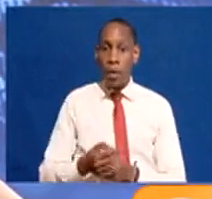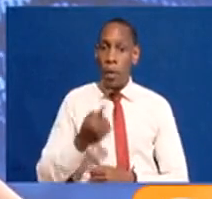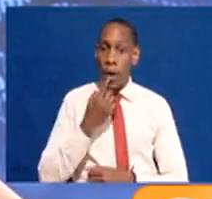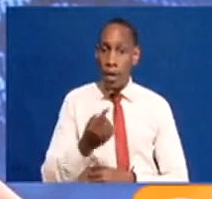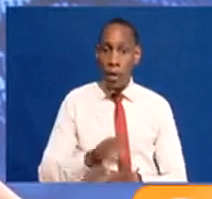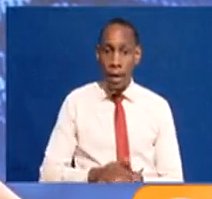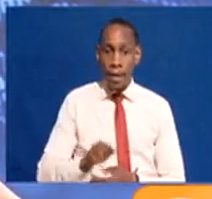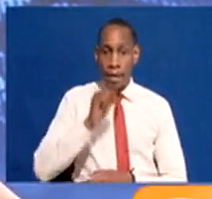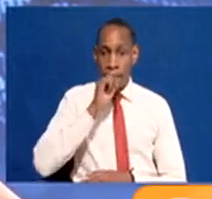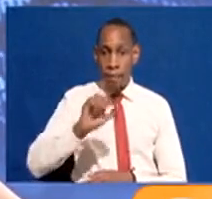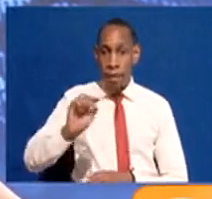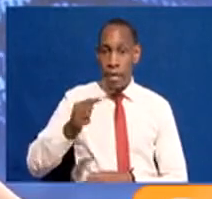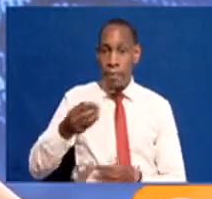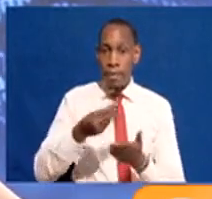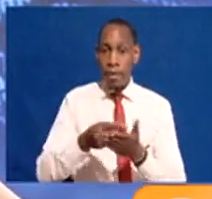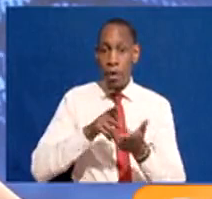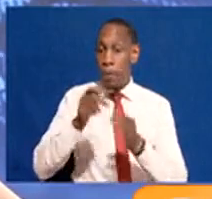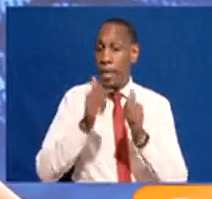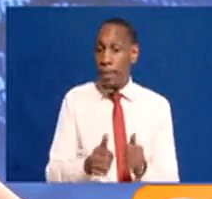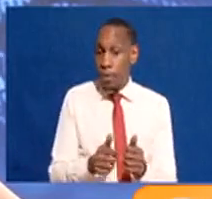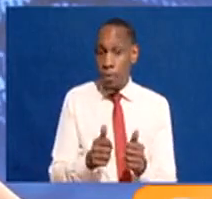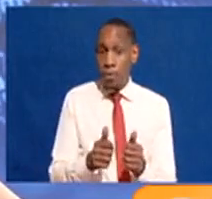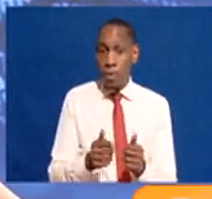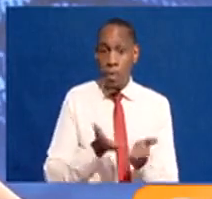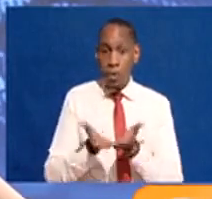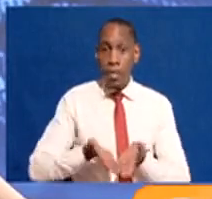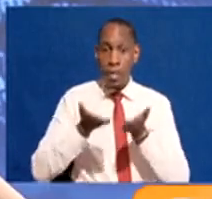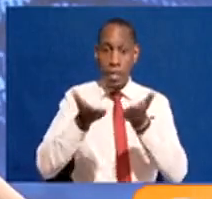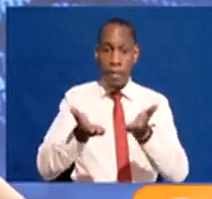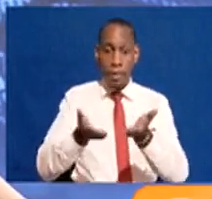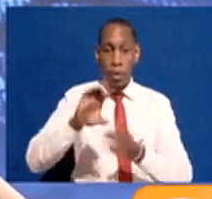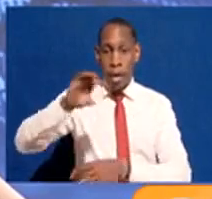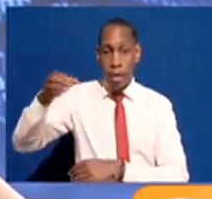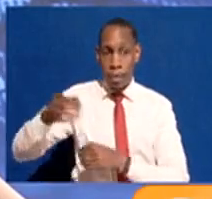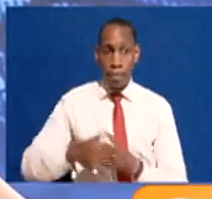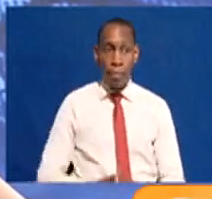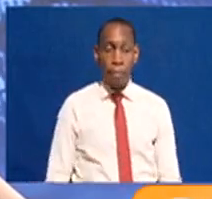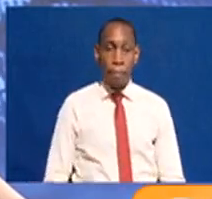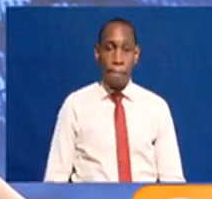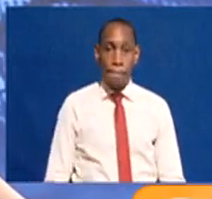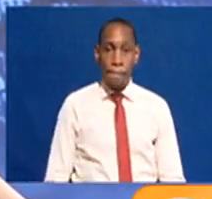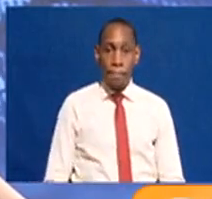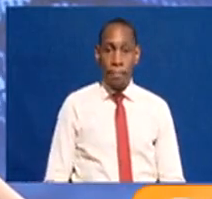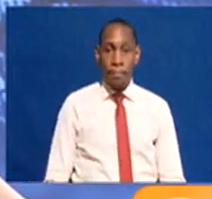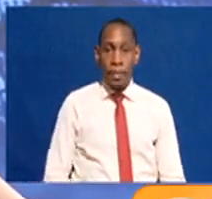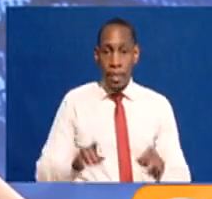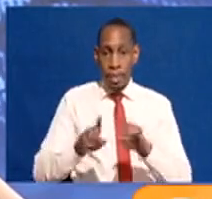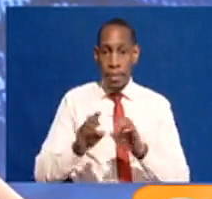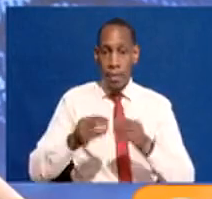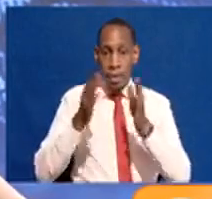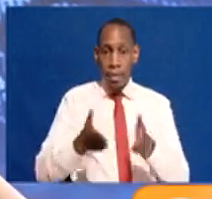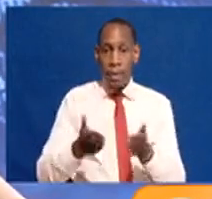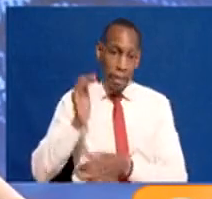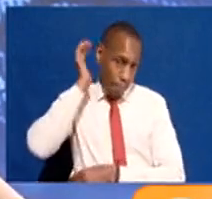demanding 500 million shillings owed to them for services rendered to the county. Meanwhile, some suppliers